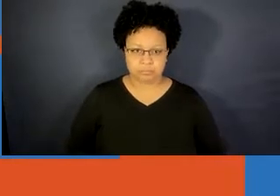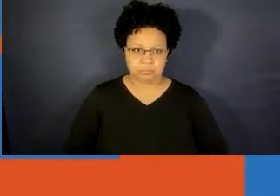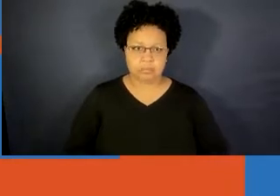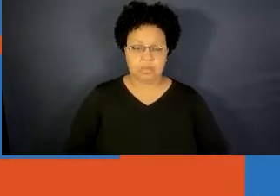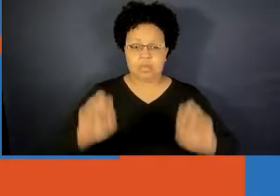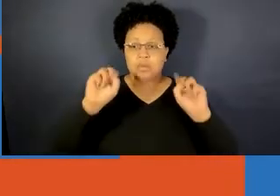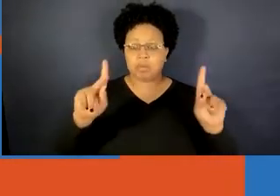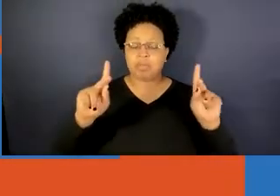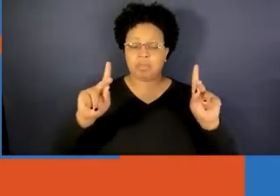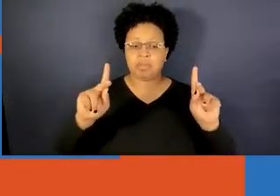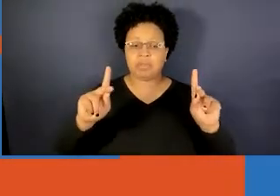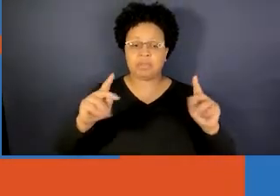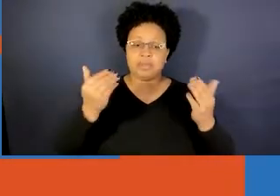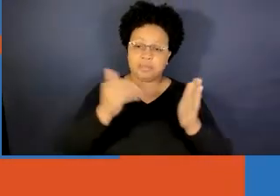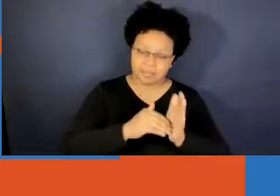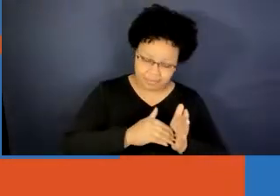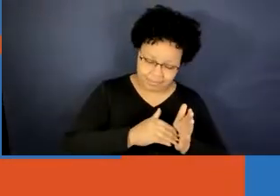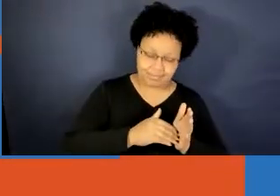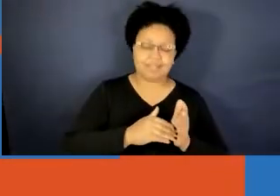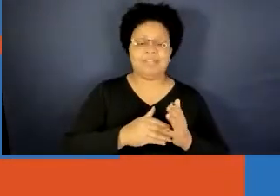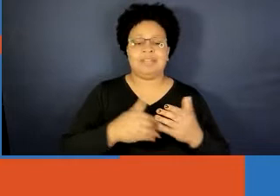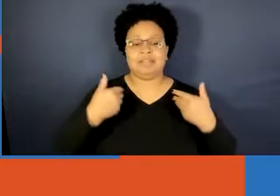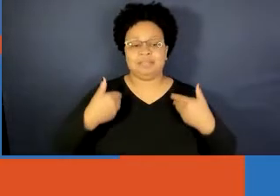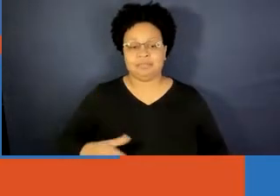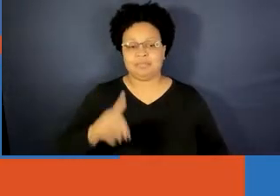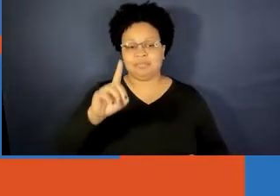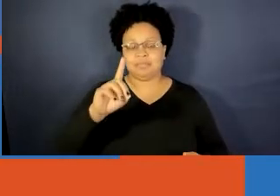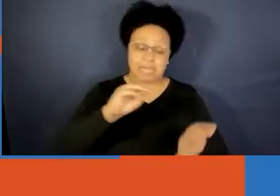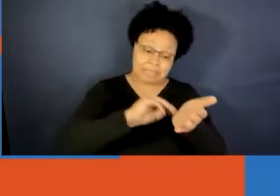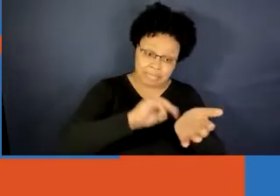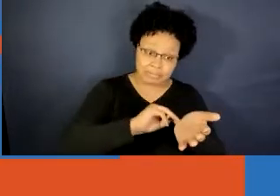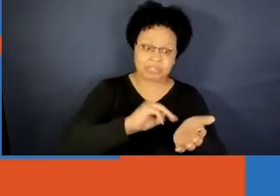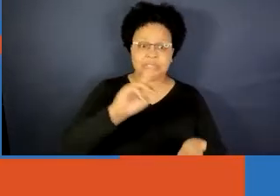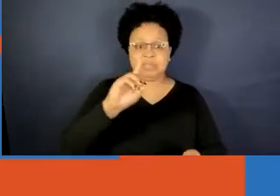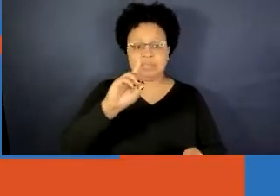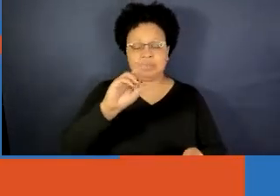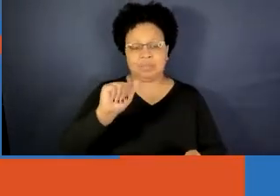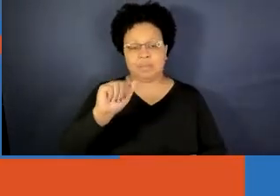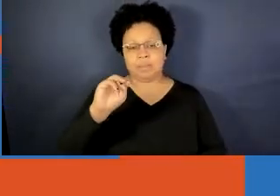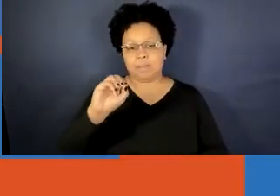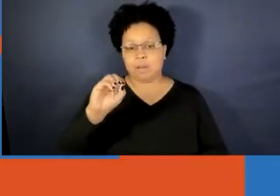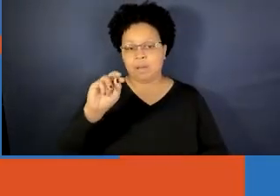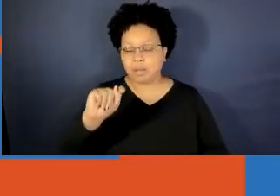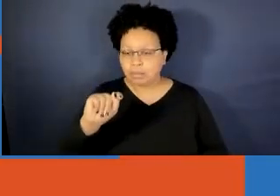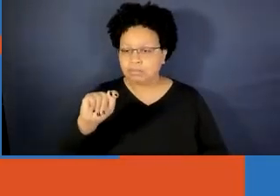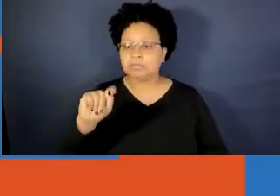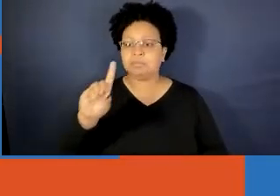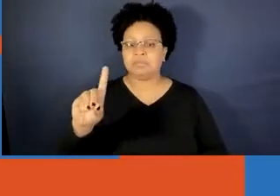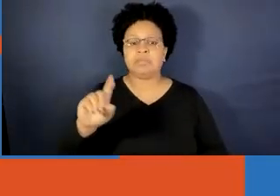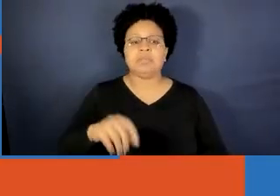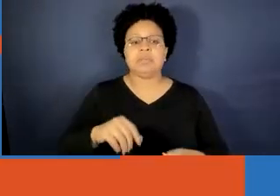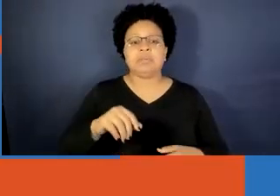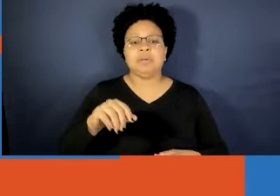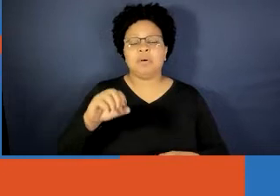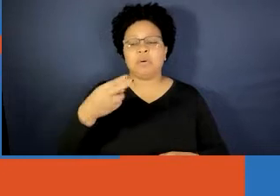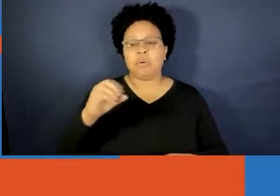All right, ladies and gentlemen, my name is, as we spoke before, my name is Dr. DaMond Holt, and I am a certified traumatologist,